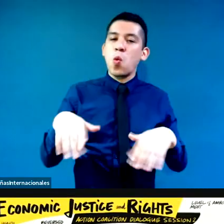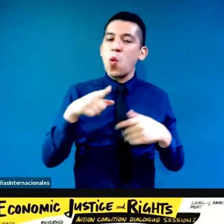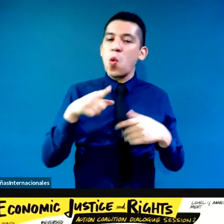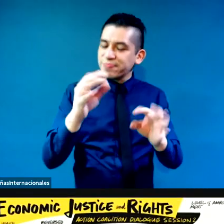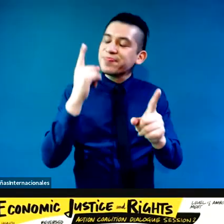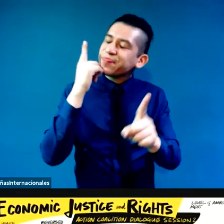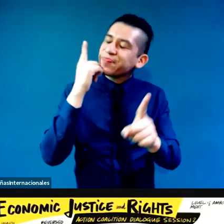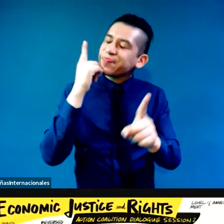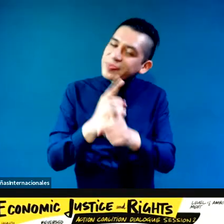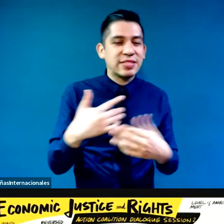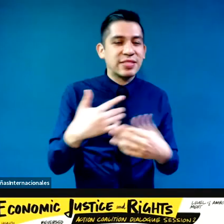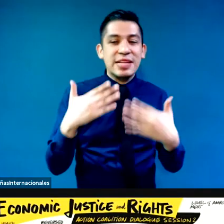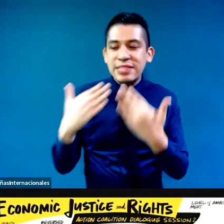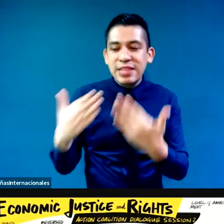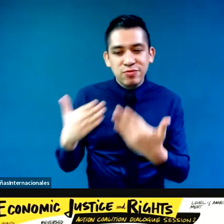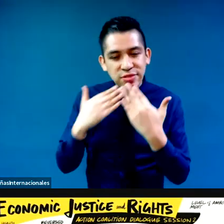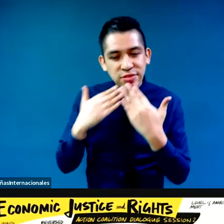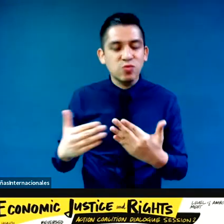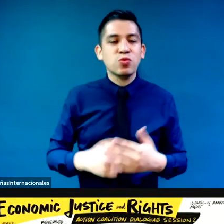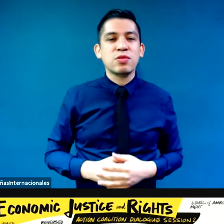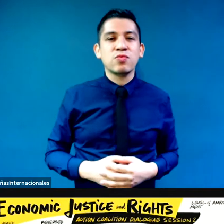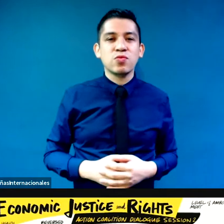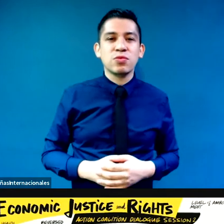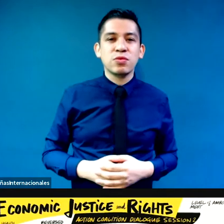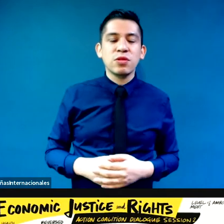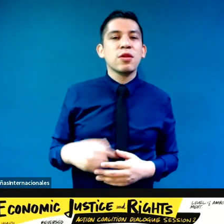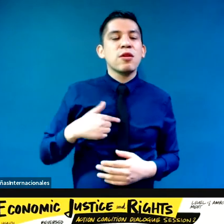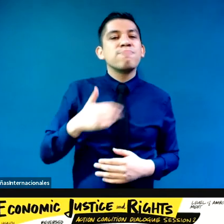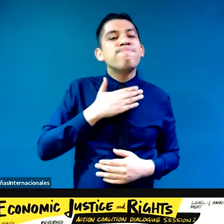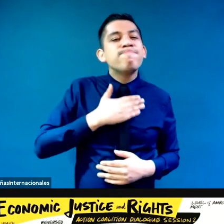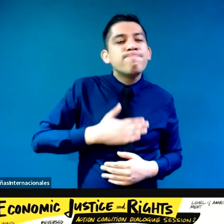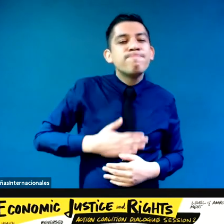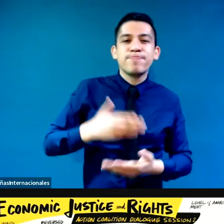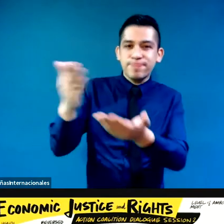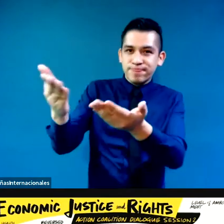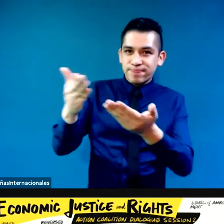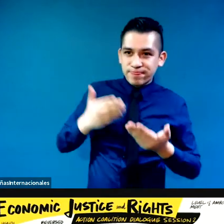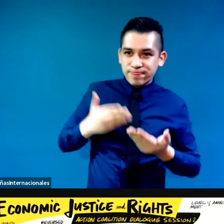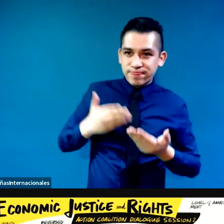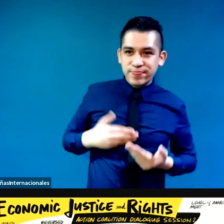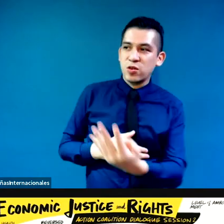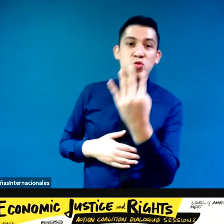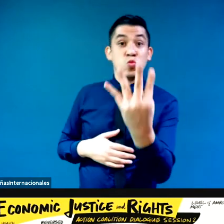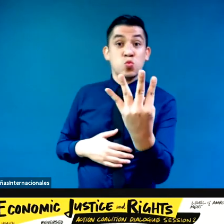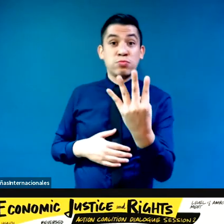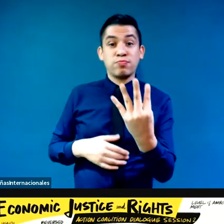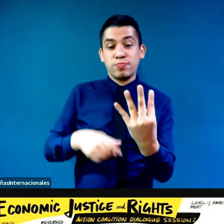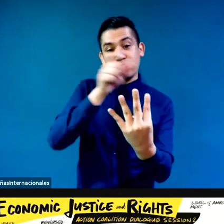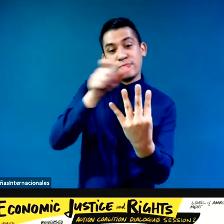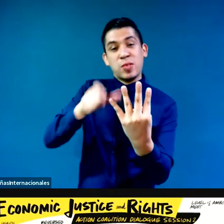now like to invite four other leaders from the Economic Justice and Rights Action Coalition to take the